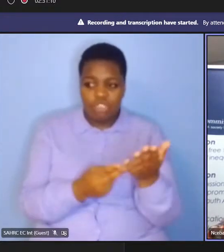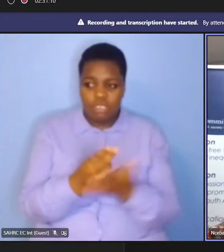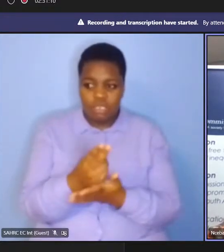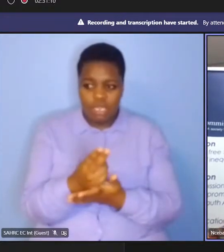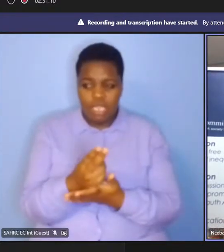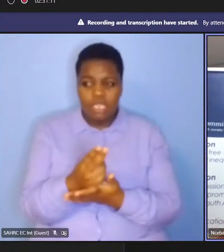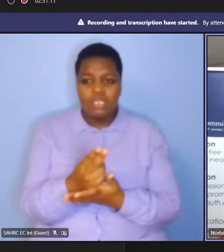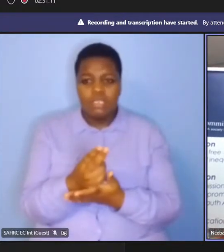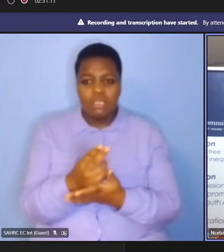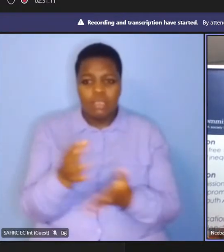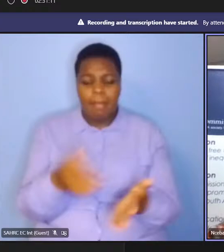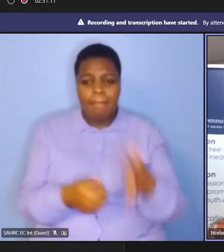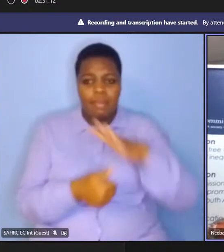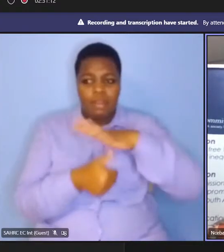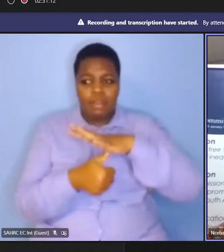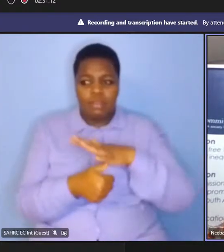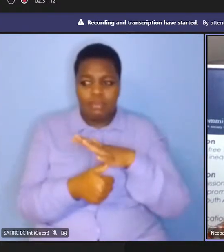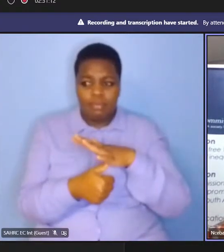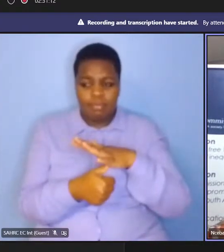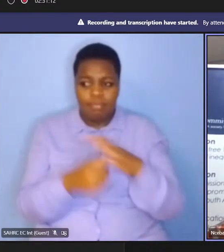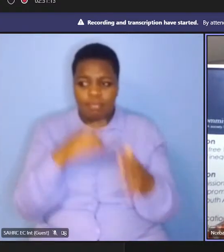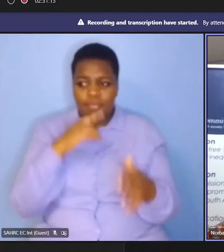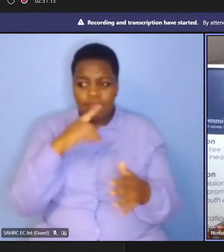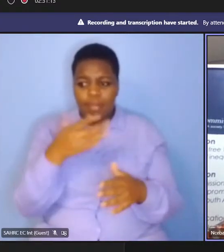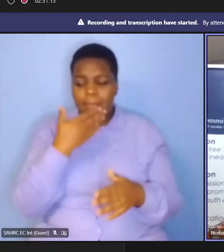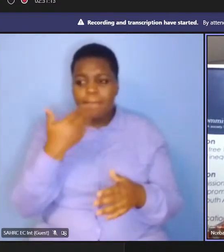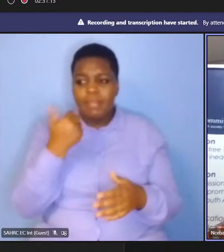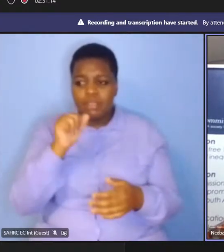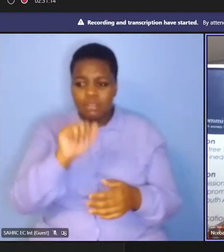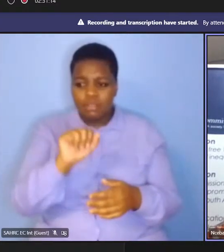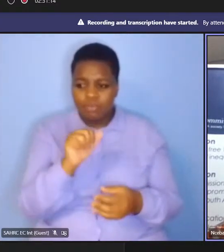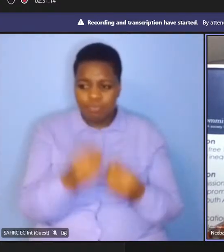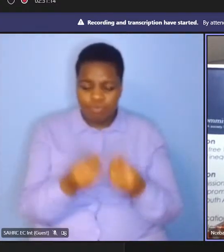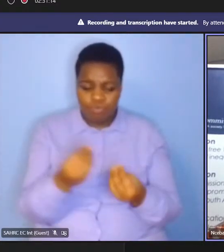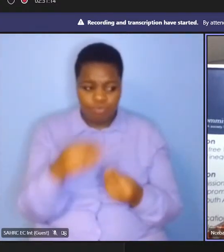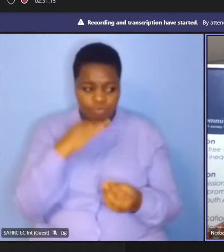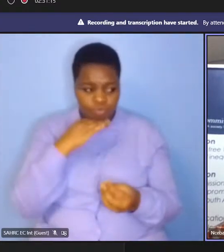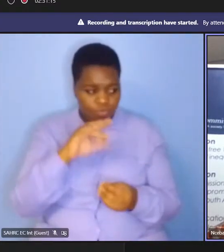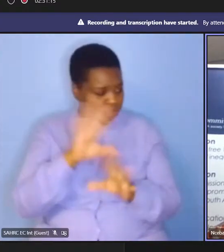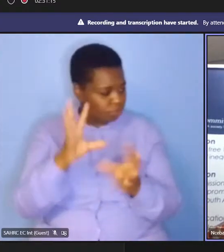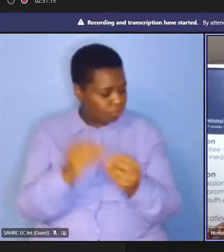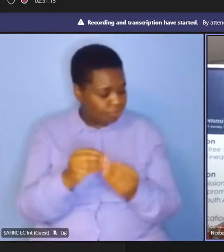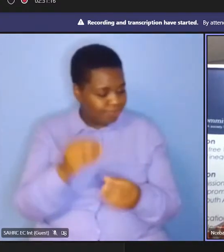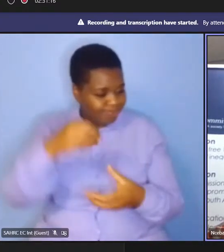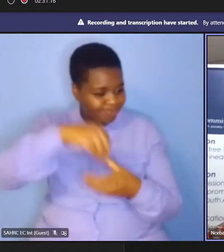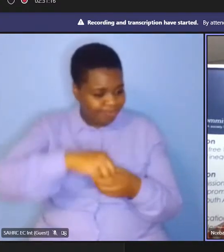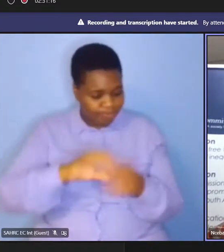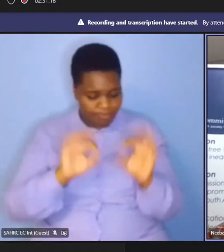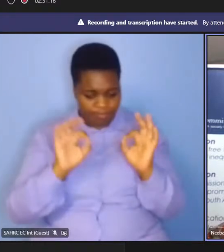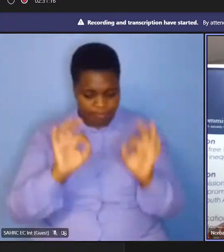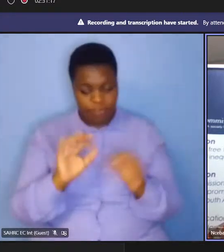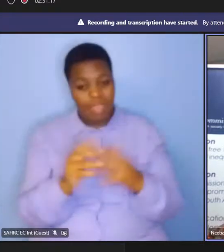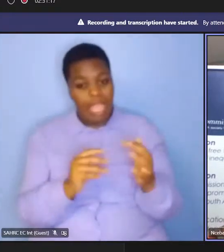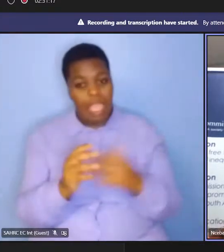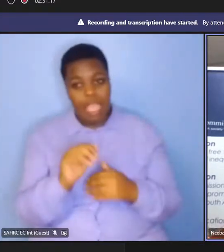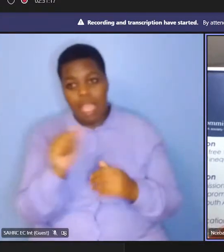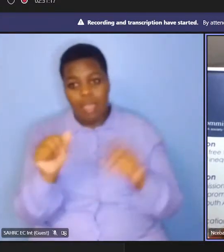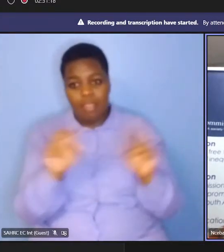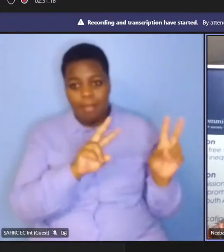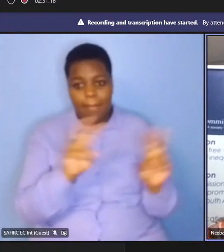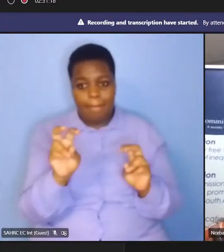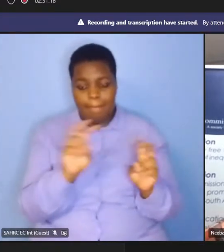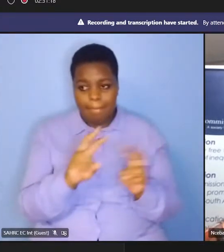have stated that the best interests of the child are overriding concern when it comes to any matter affecting him or